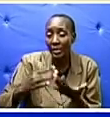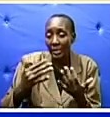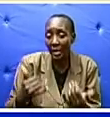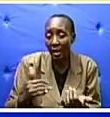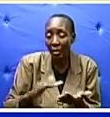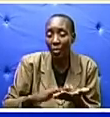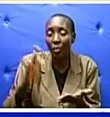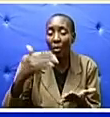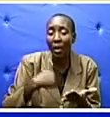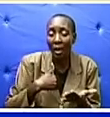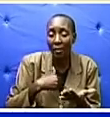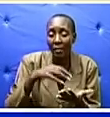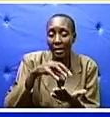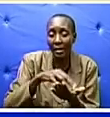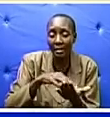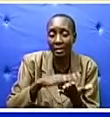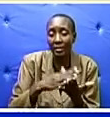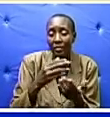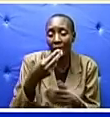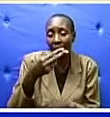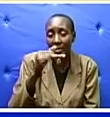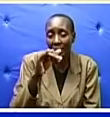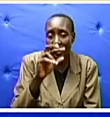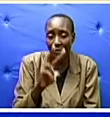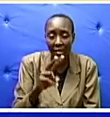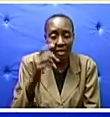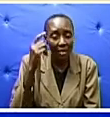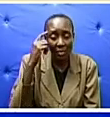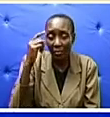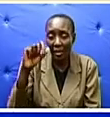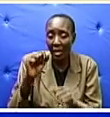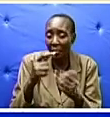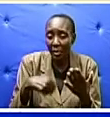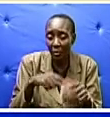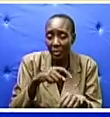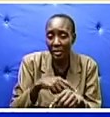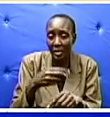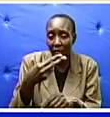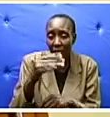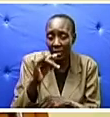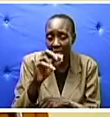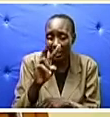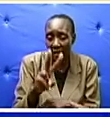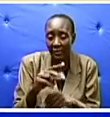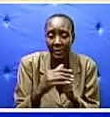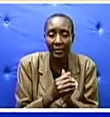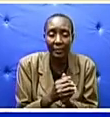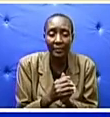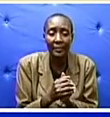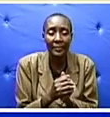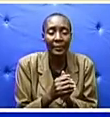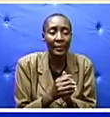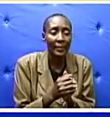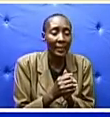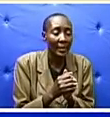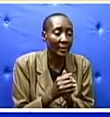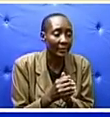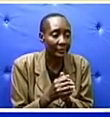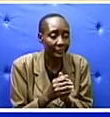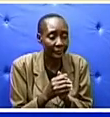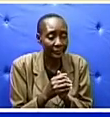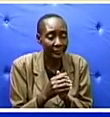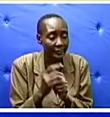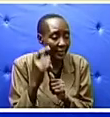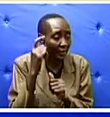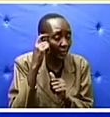So what really happened during this COVID-19 pandemic? As per my thinking, as my colleague said